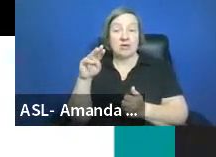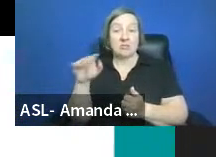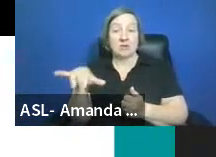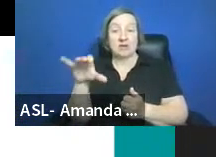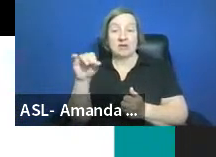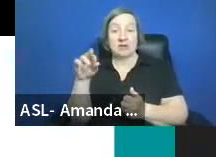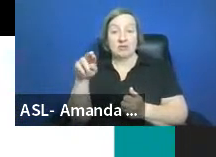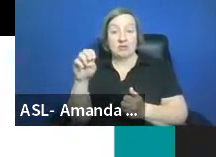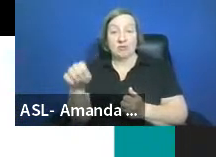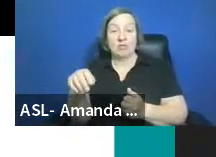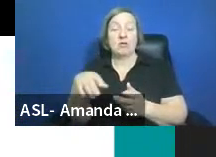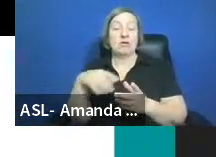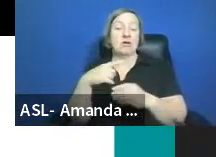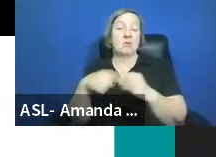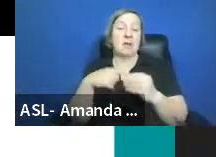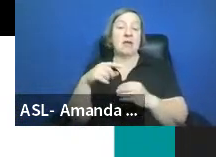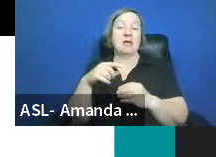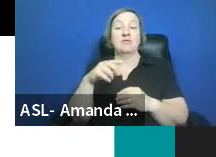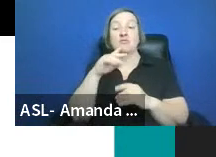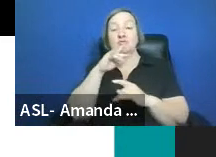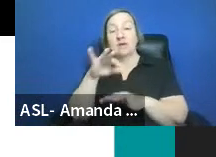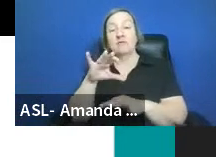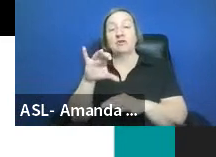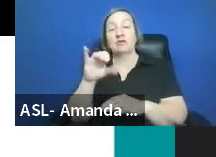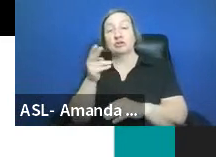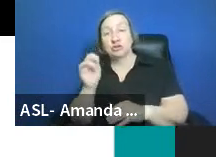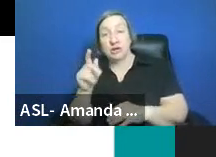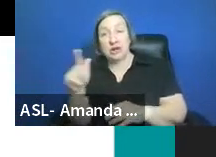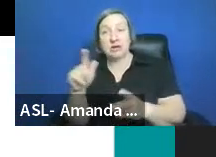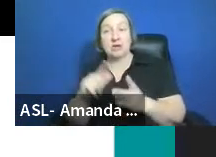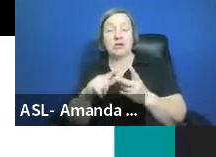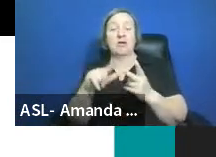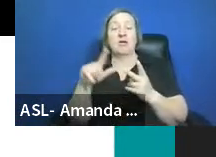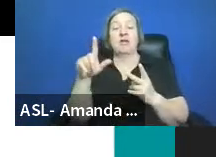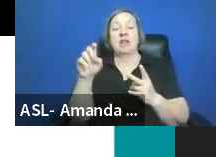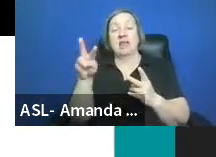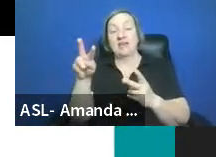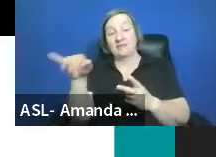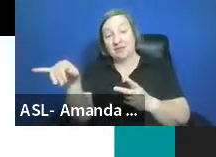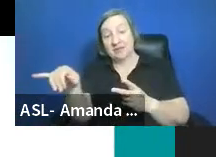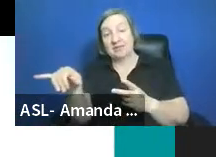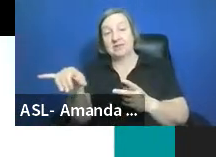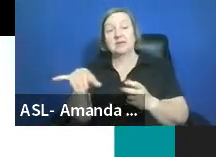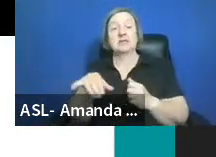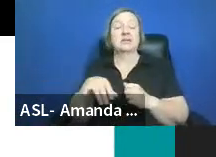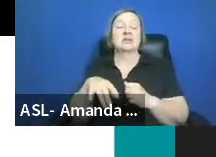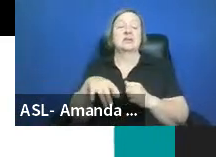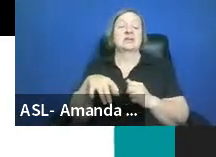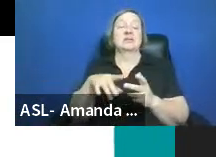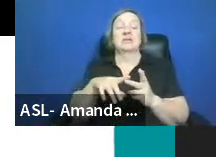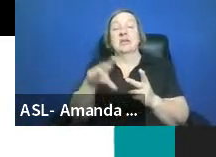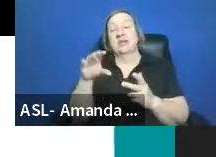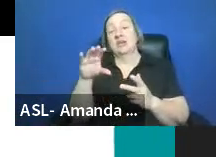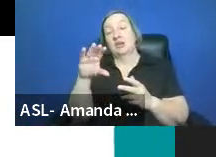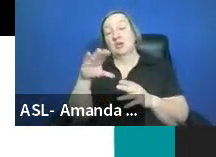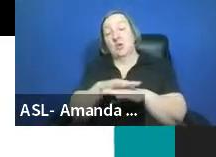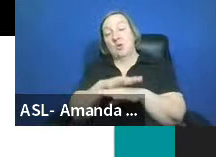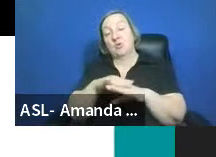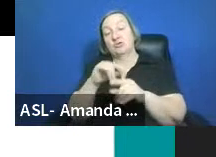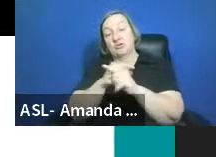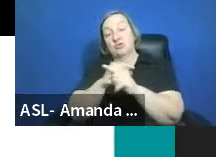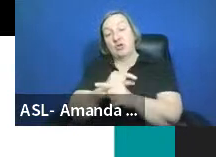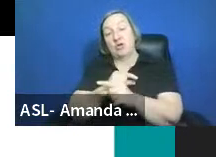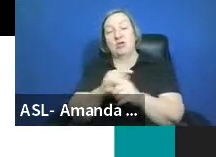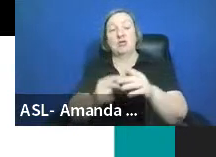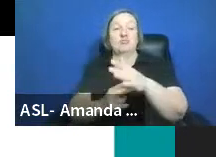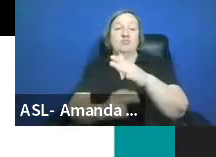river channels or levee coordination, but we're also working with the Coast Guard around a bridge permit.